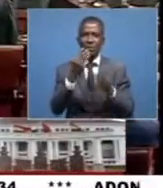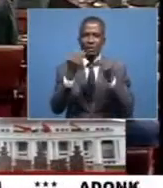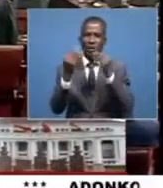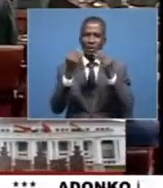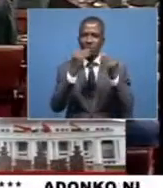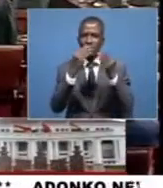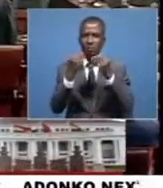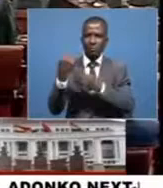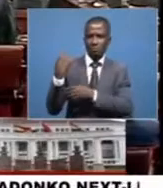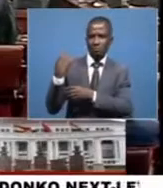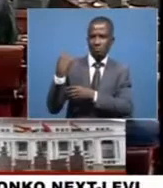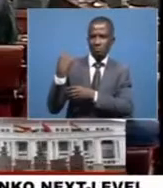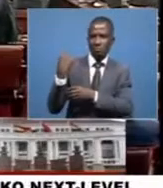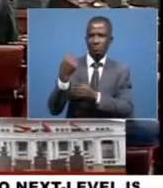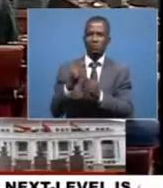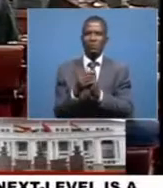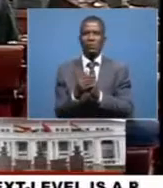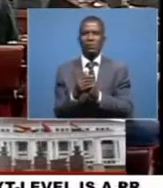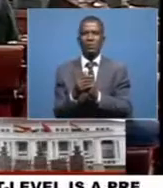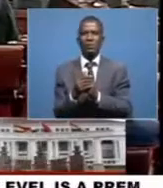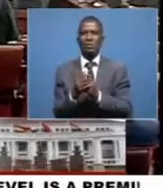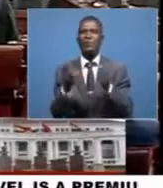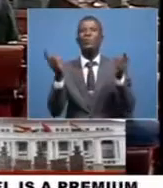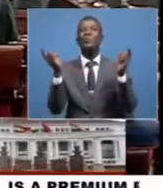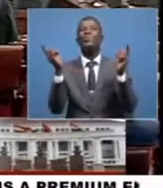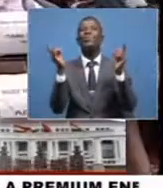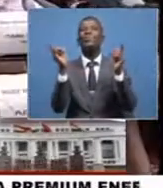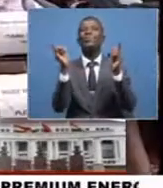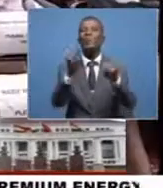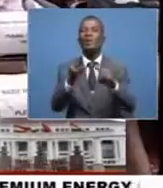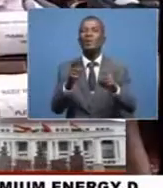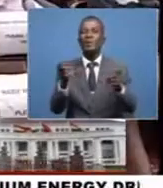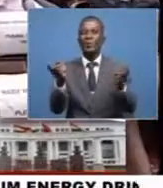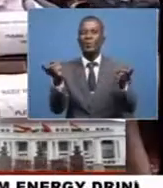My lords, when we come when?